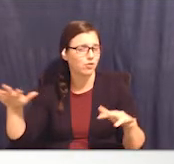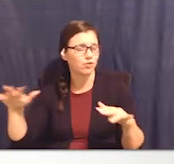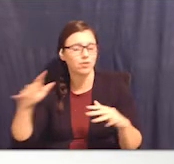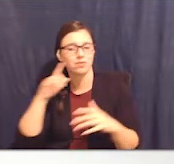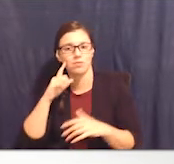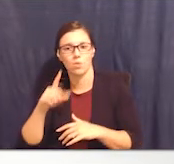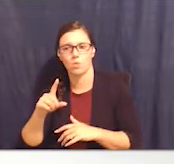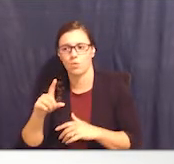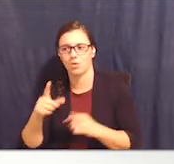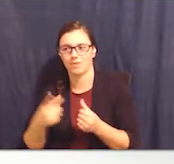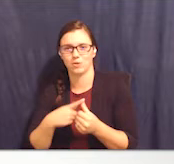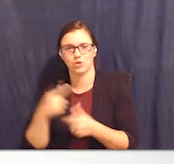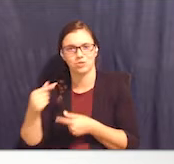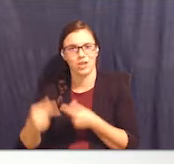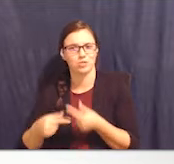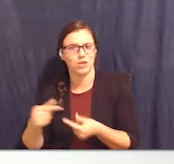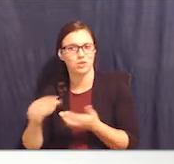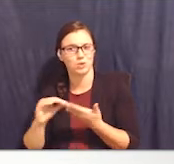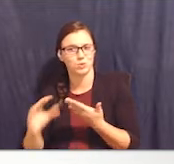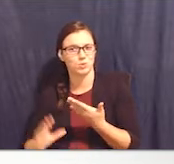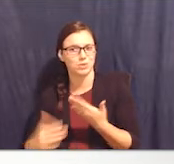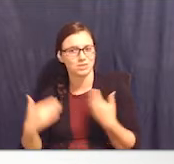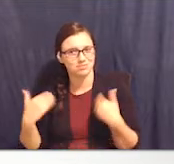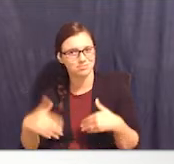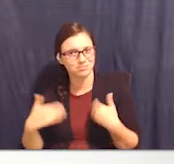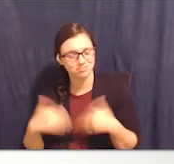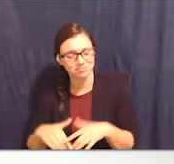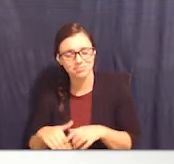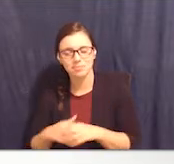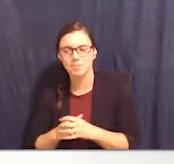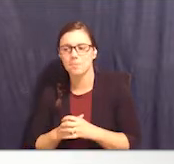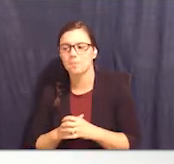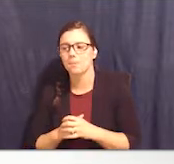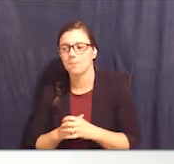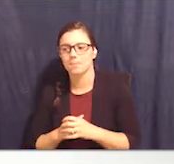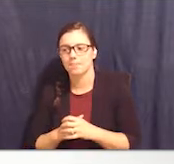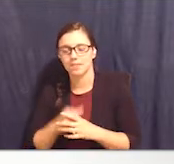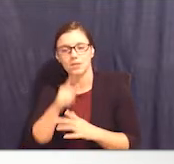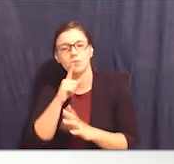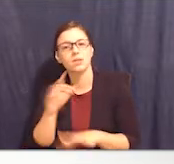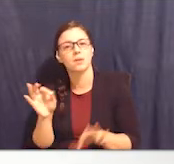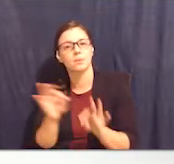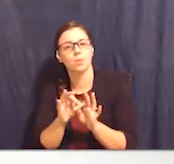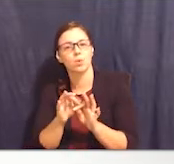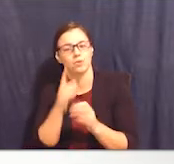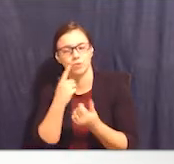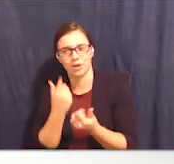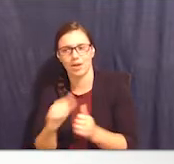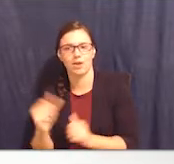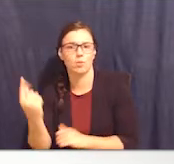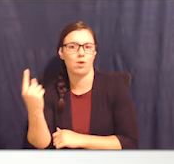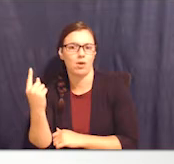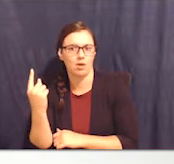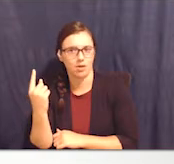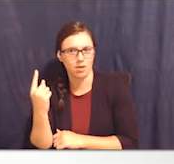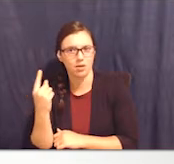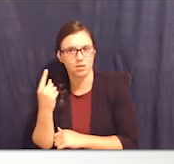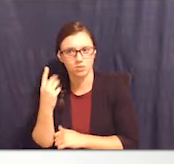So we do have some learning outcomes that we want students to get when they're in these clubs.